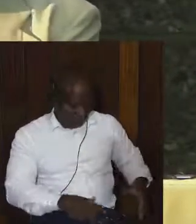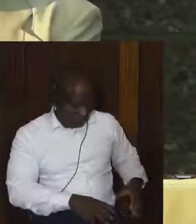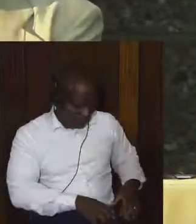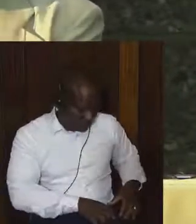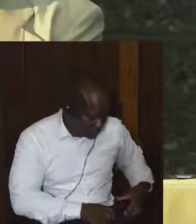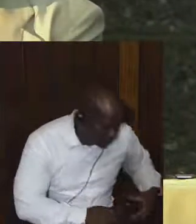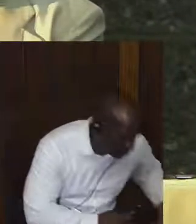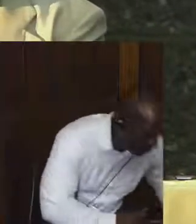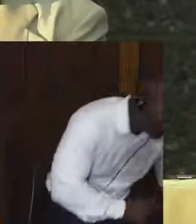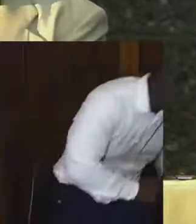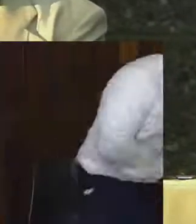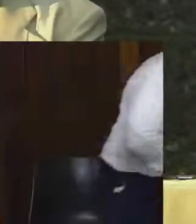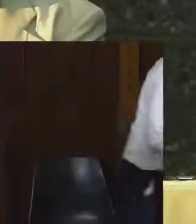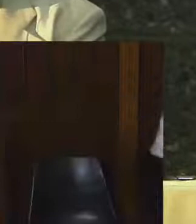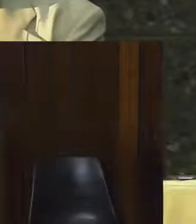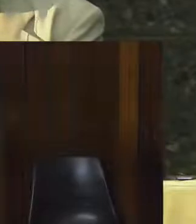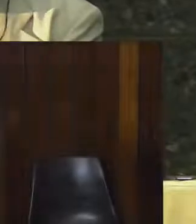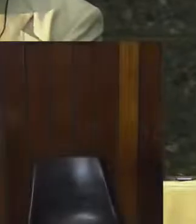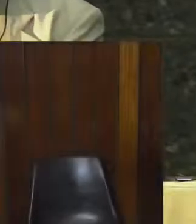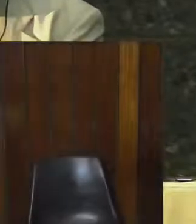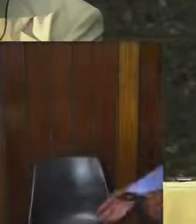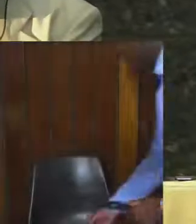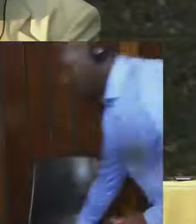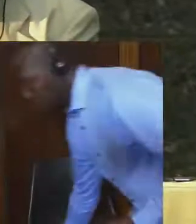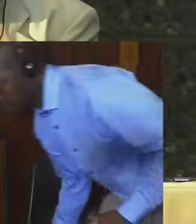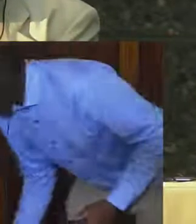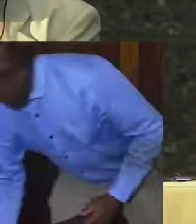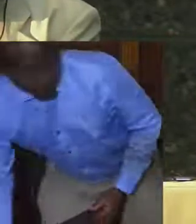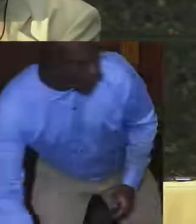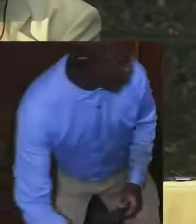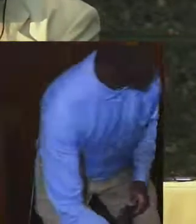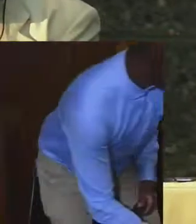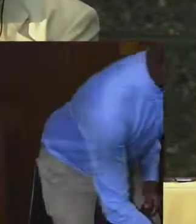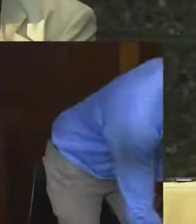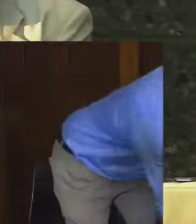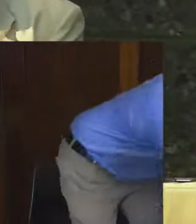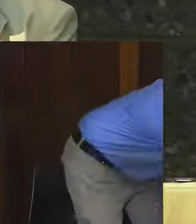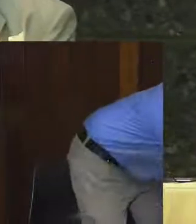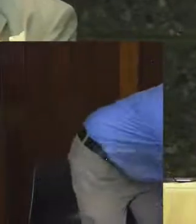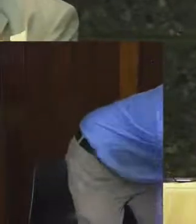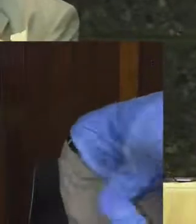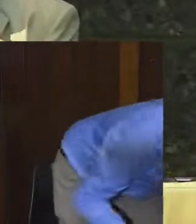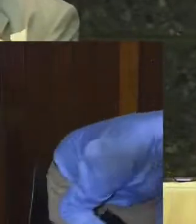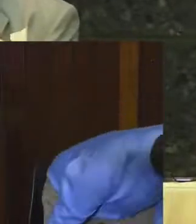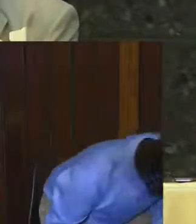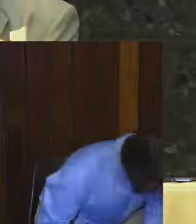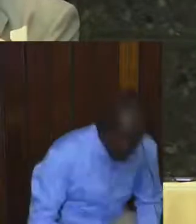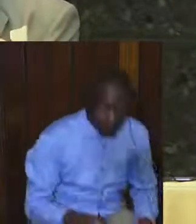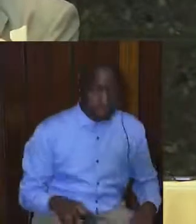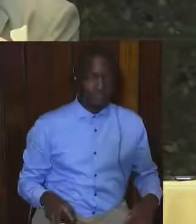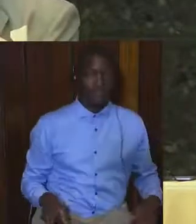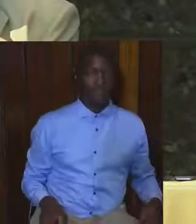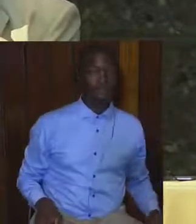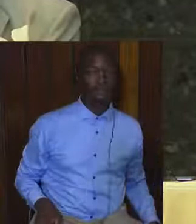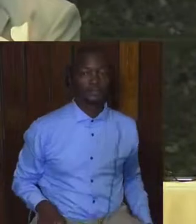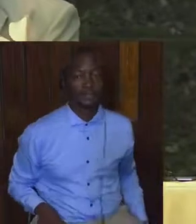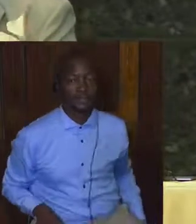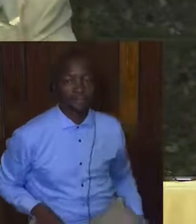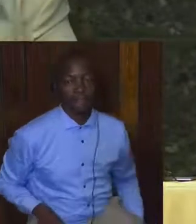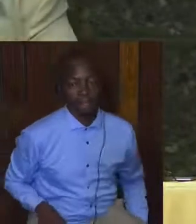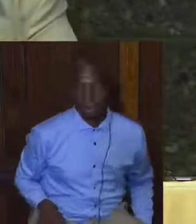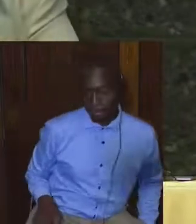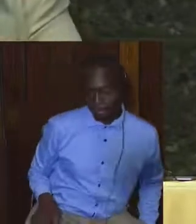But the GMA, there is an opportunity for them at a later stage to respond on some of the questions, Chair, we can maybe just use